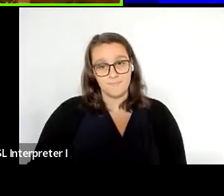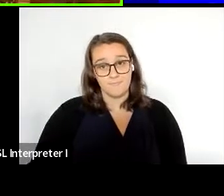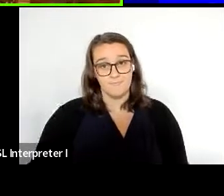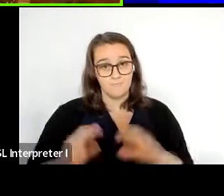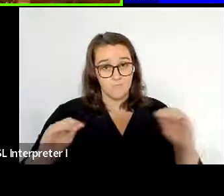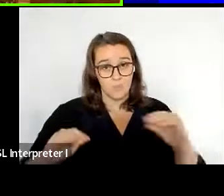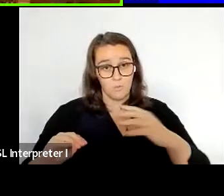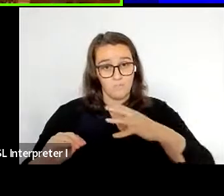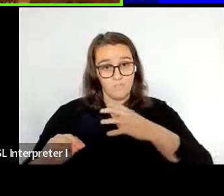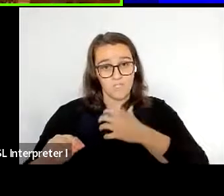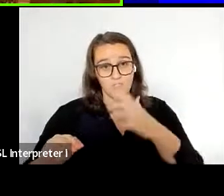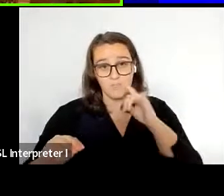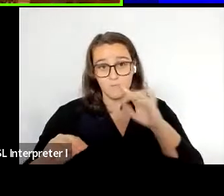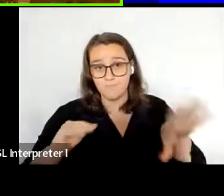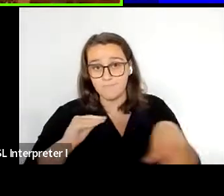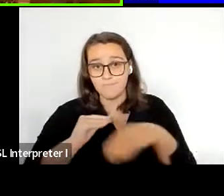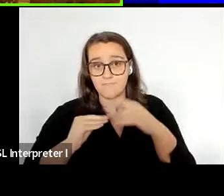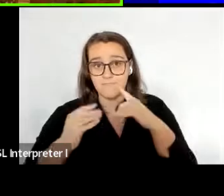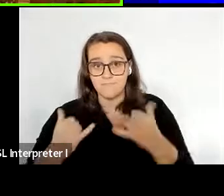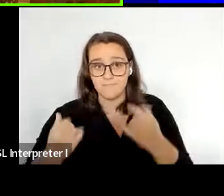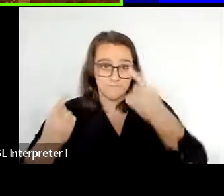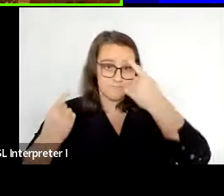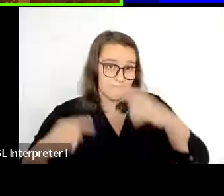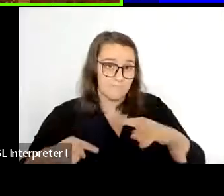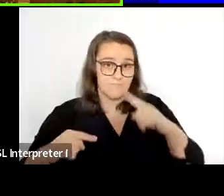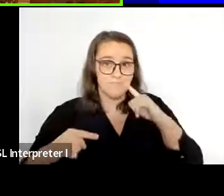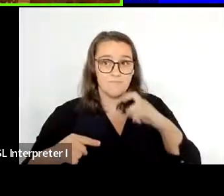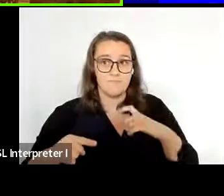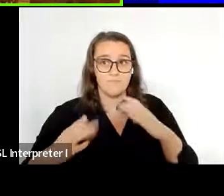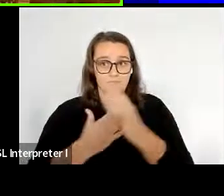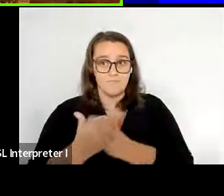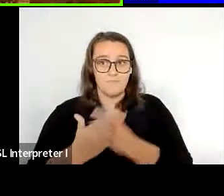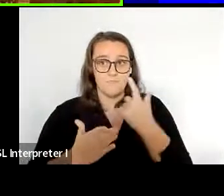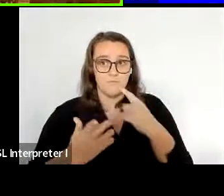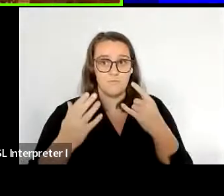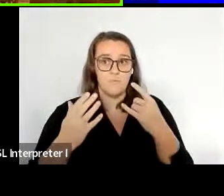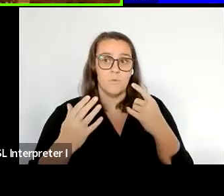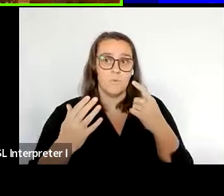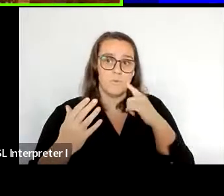this measure will be placed on the consent agenda for today's additional legislative meeting.